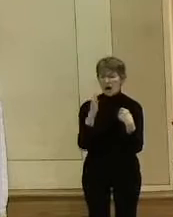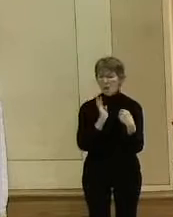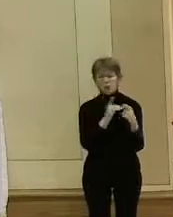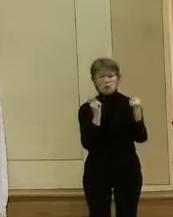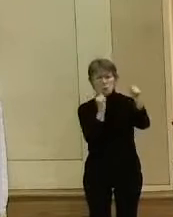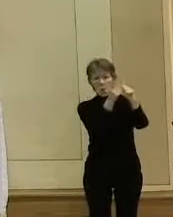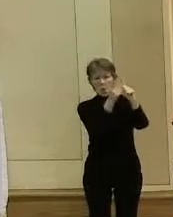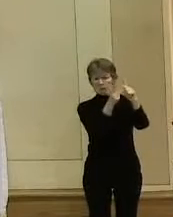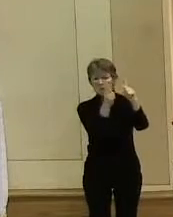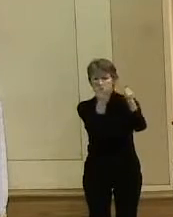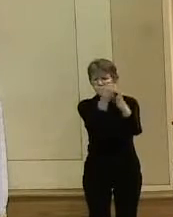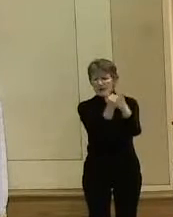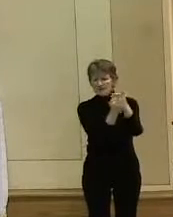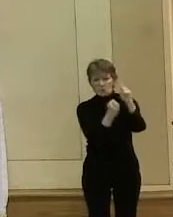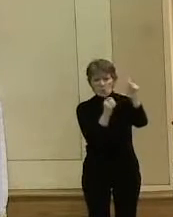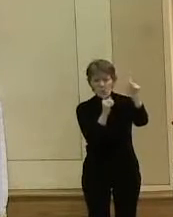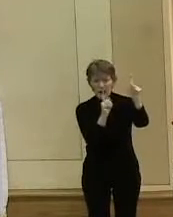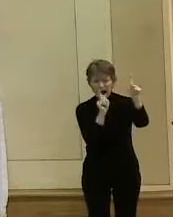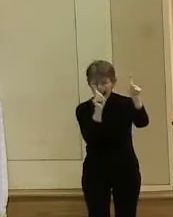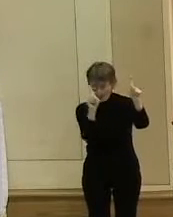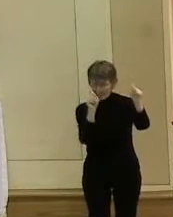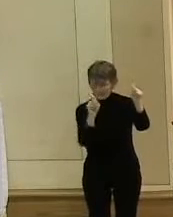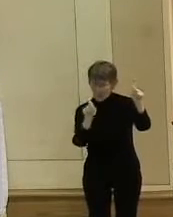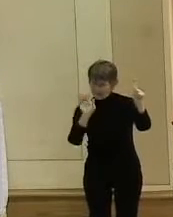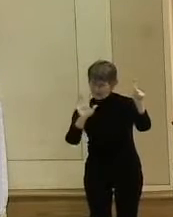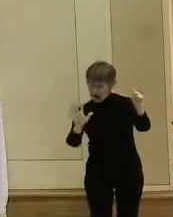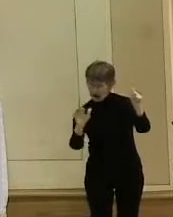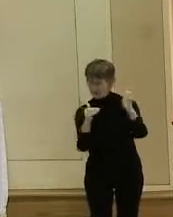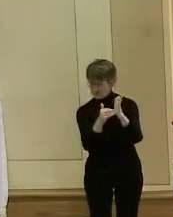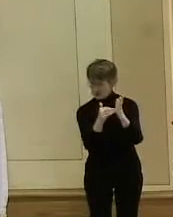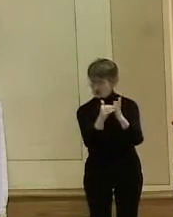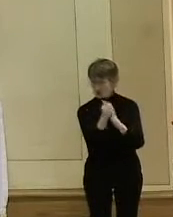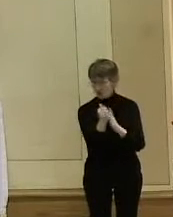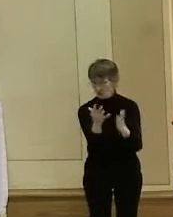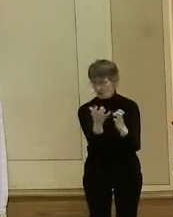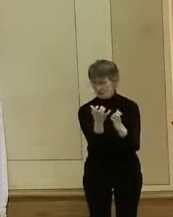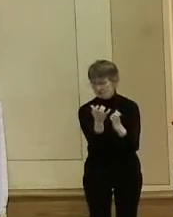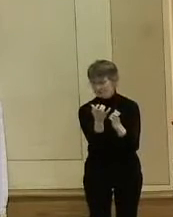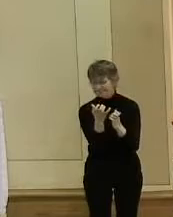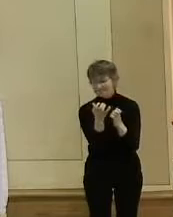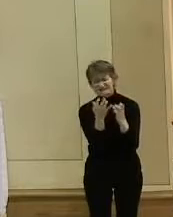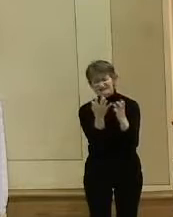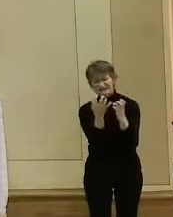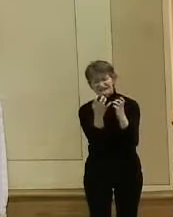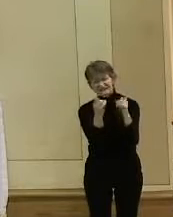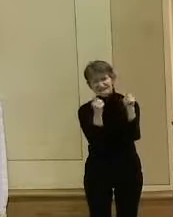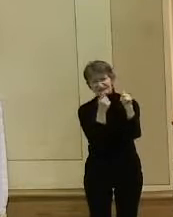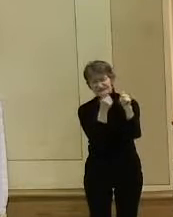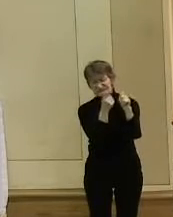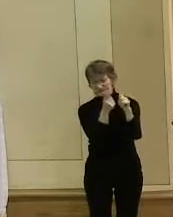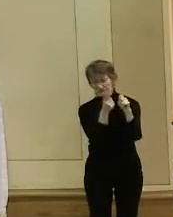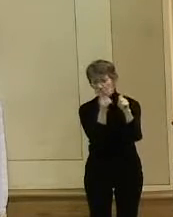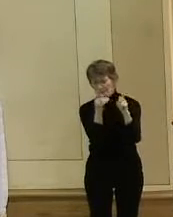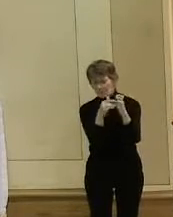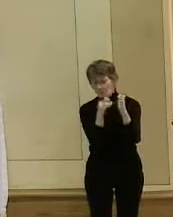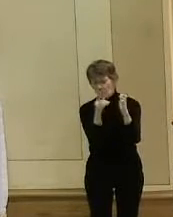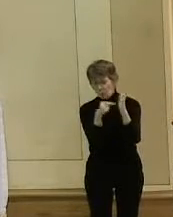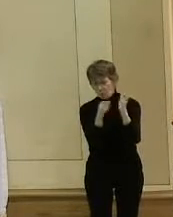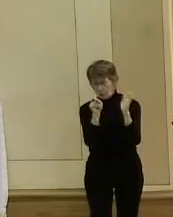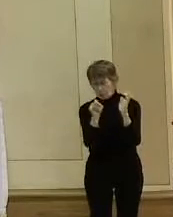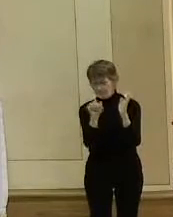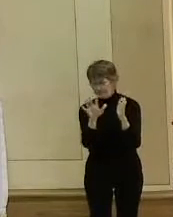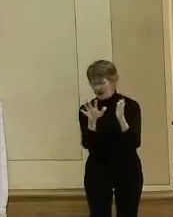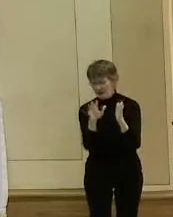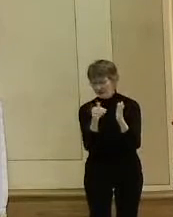needed, plus the first campaign to start the chapel and learning resource center at the school. And we